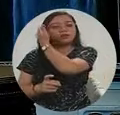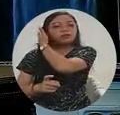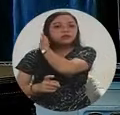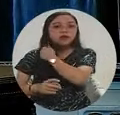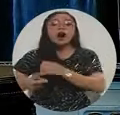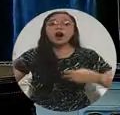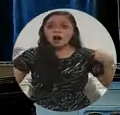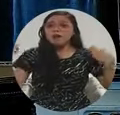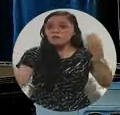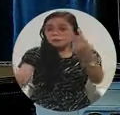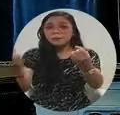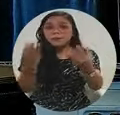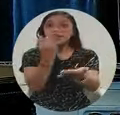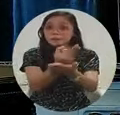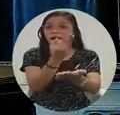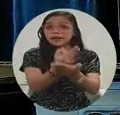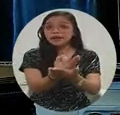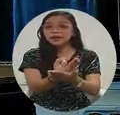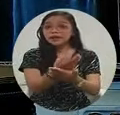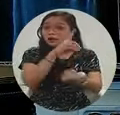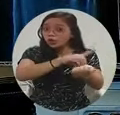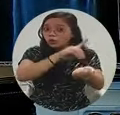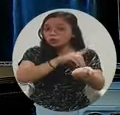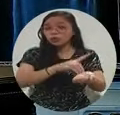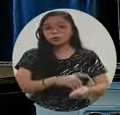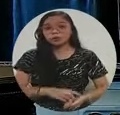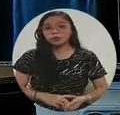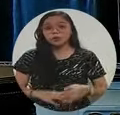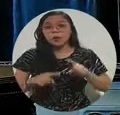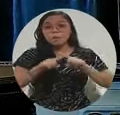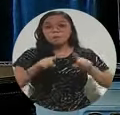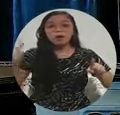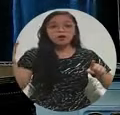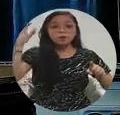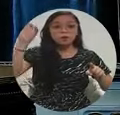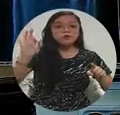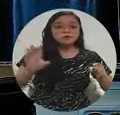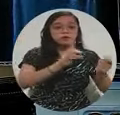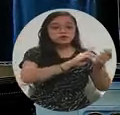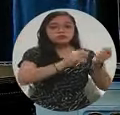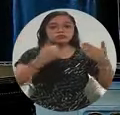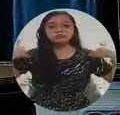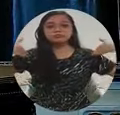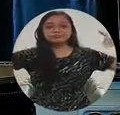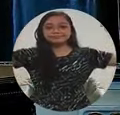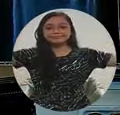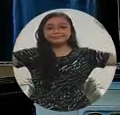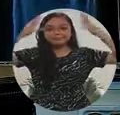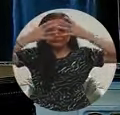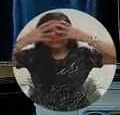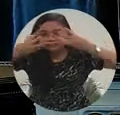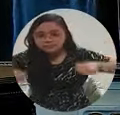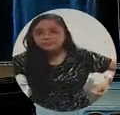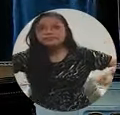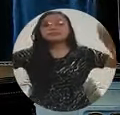may apprehend that for which also I am apprehended, Jesus Christ.